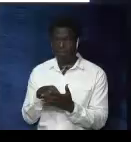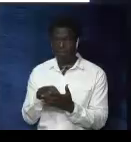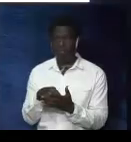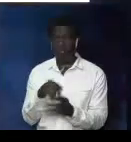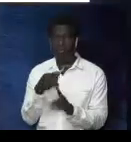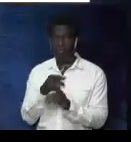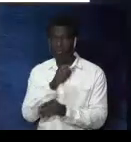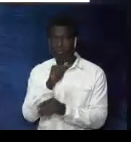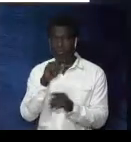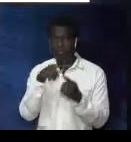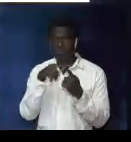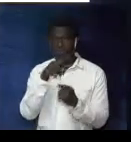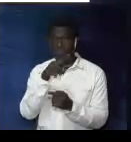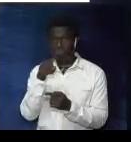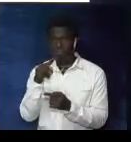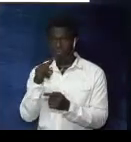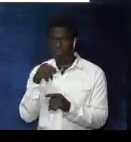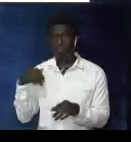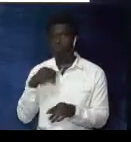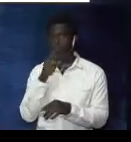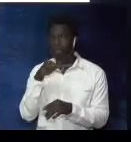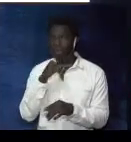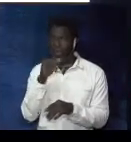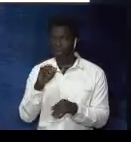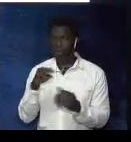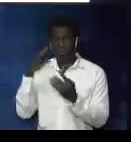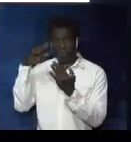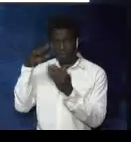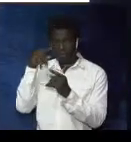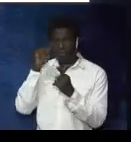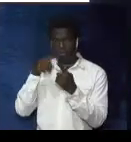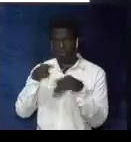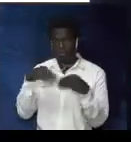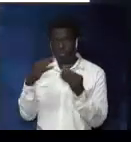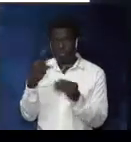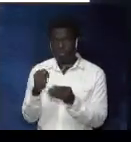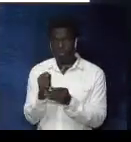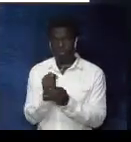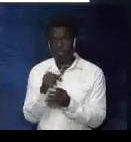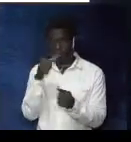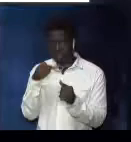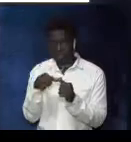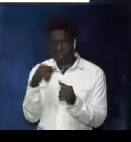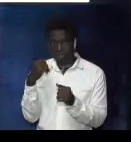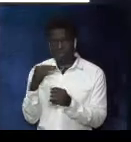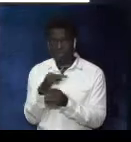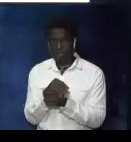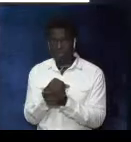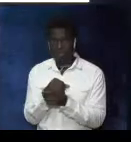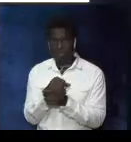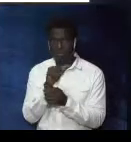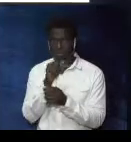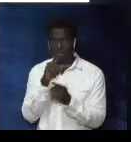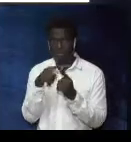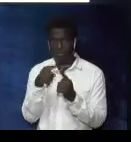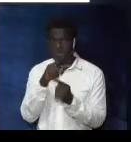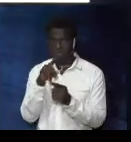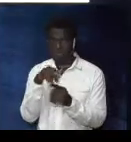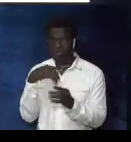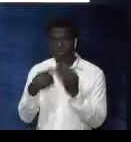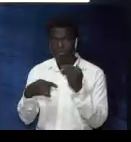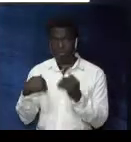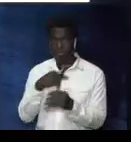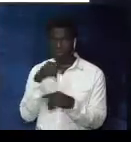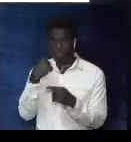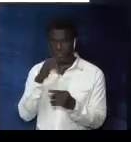to Z, we are not expecting you to give the alphabet, the letters of the alphabet. What we are saying